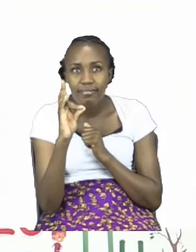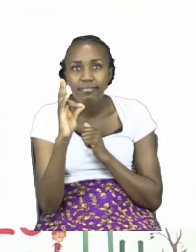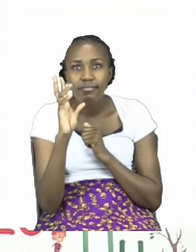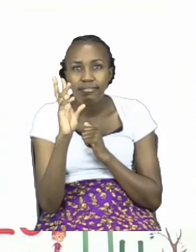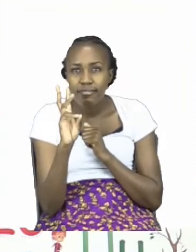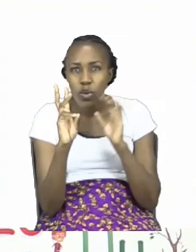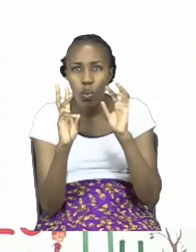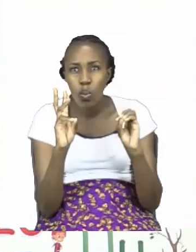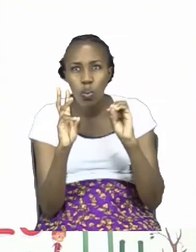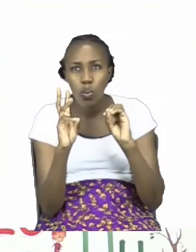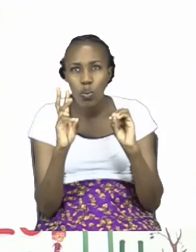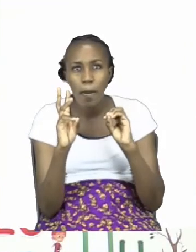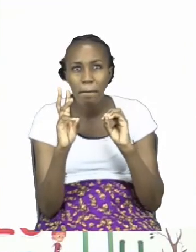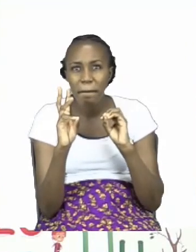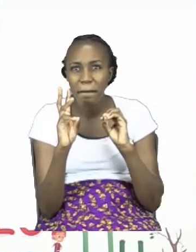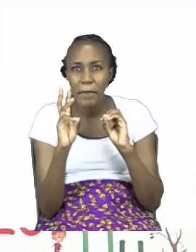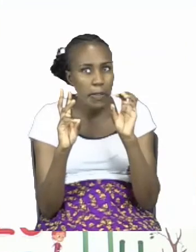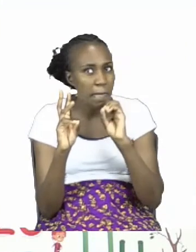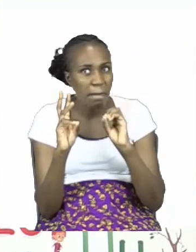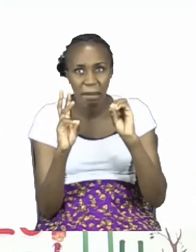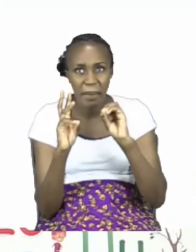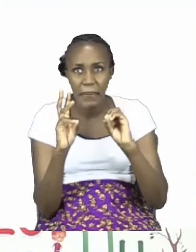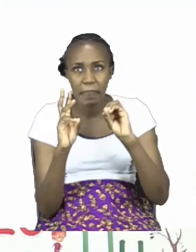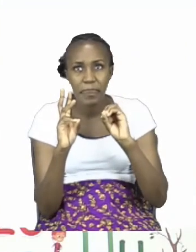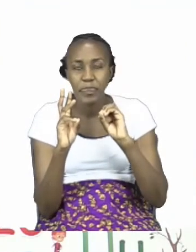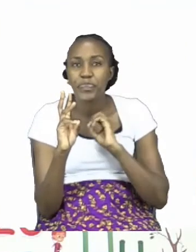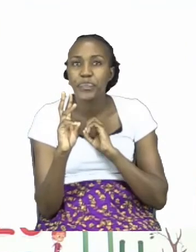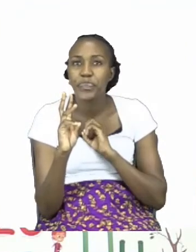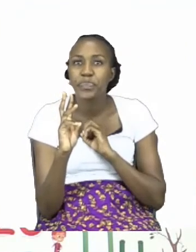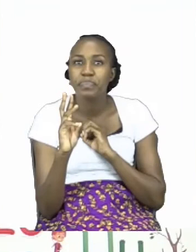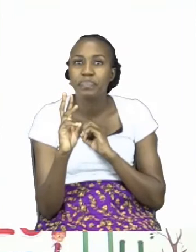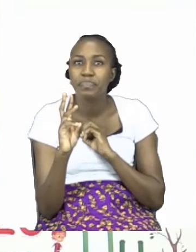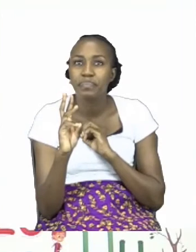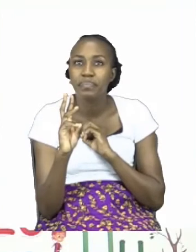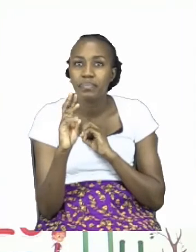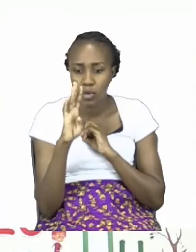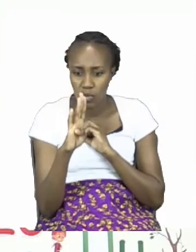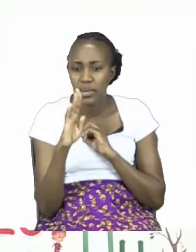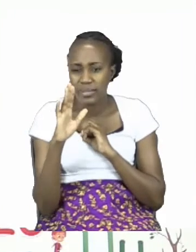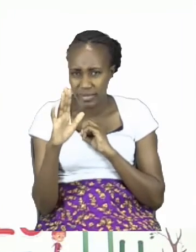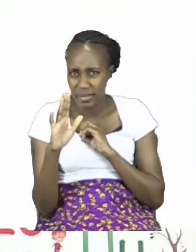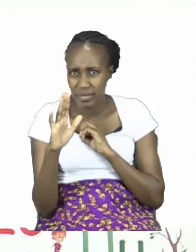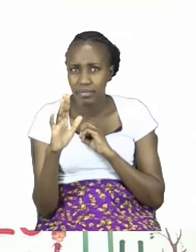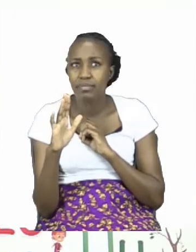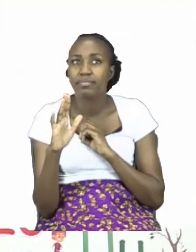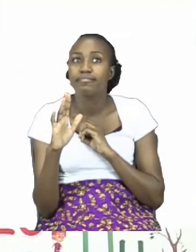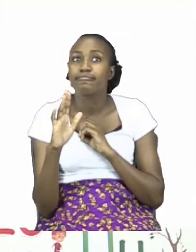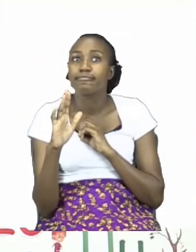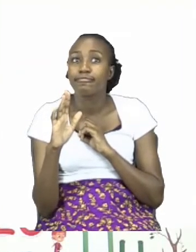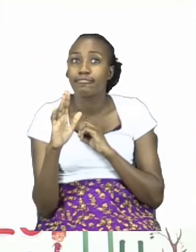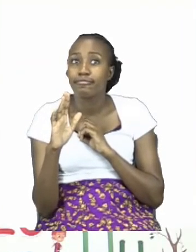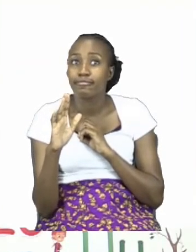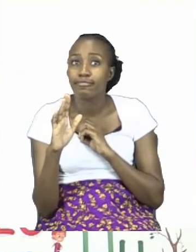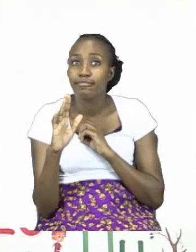to 6 now. Do we have any 6s for 10s? We have a 4 and a 5, so no.